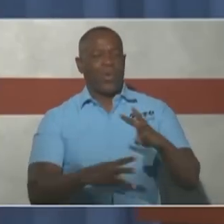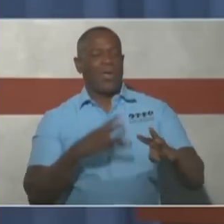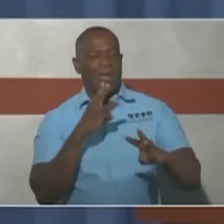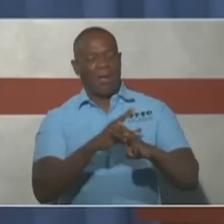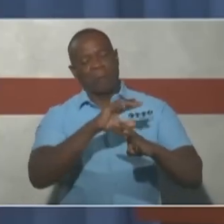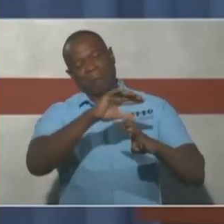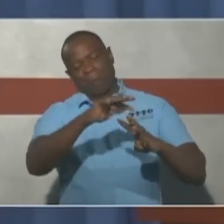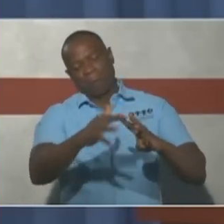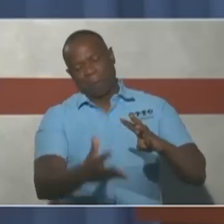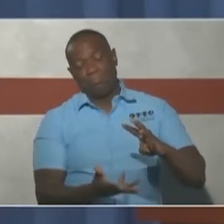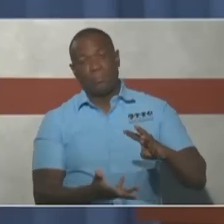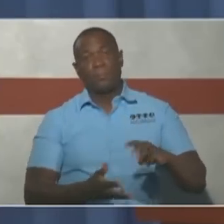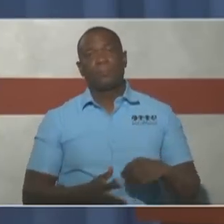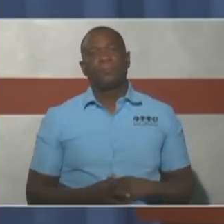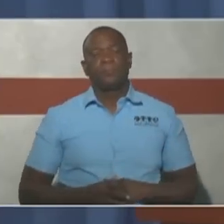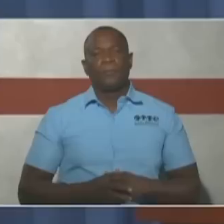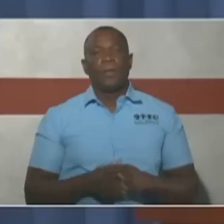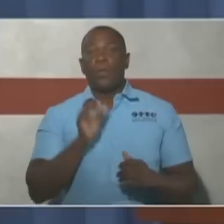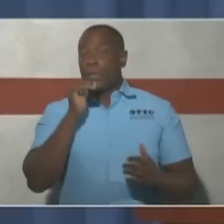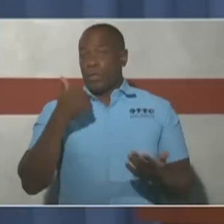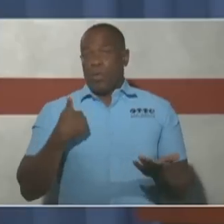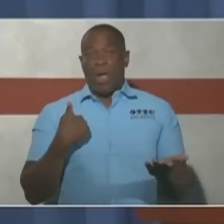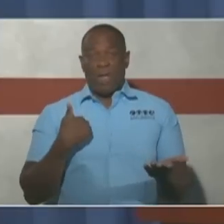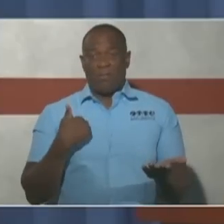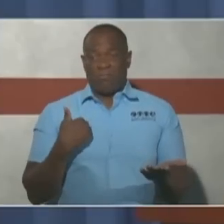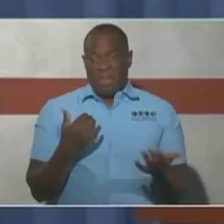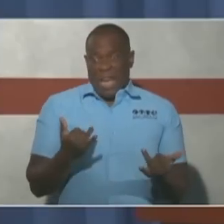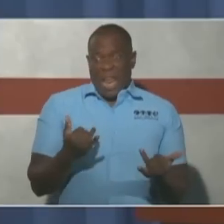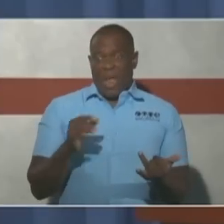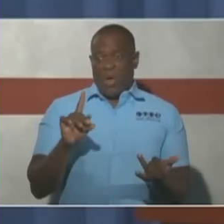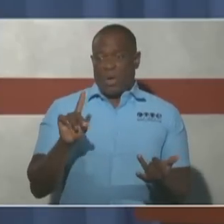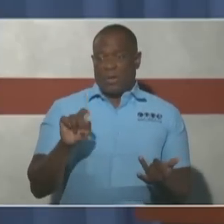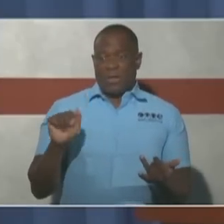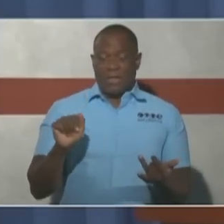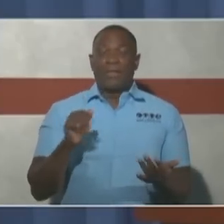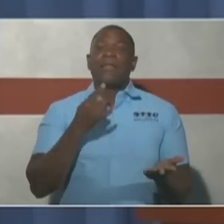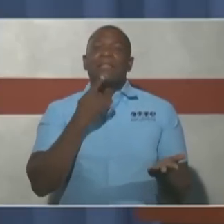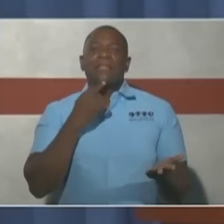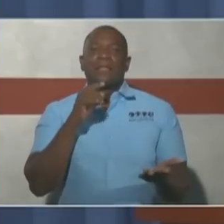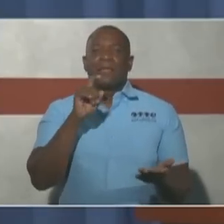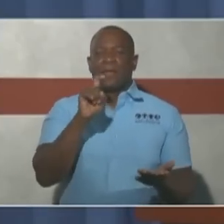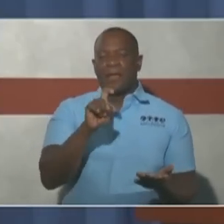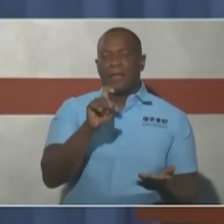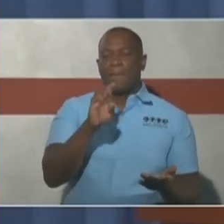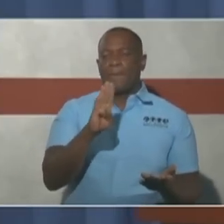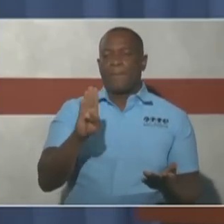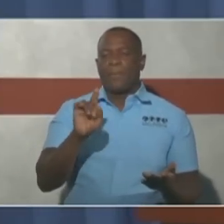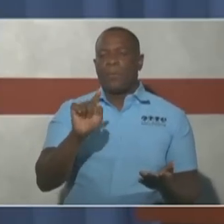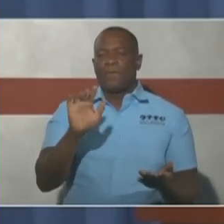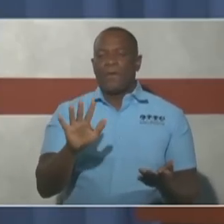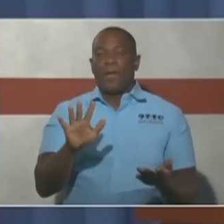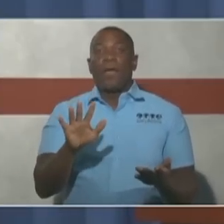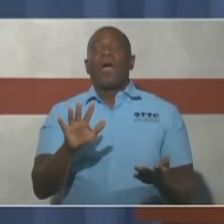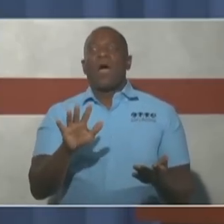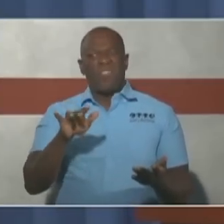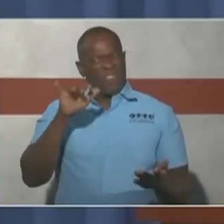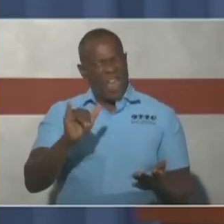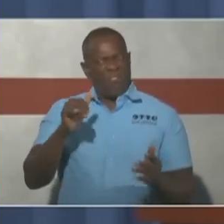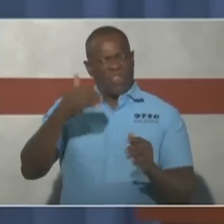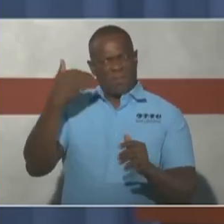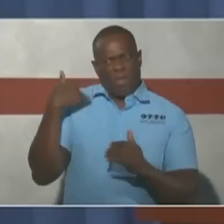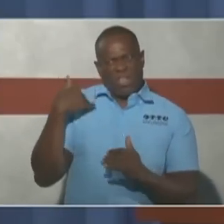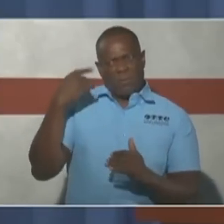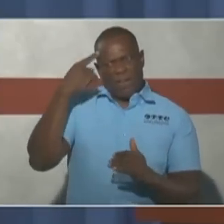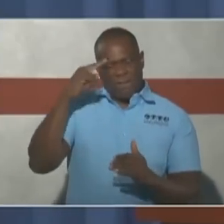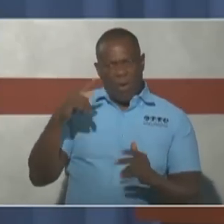that the vaccines were developed against. So vaccines are still working around the world. Now, there's no current data to say whether